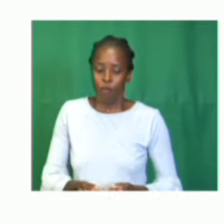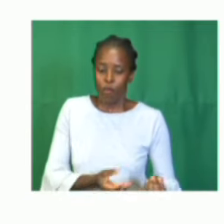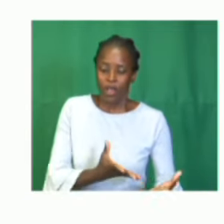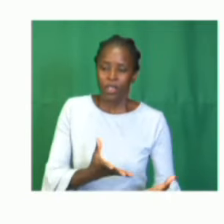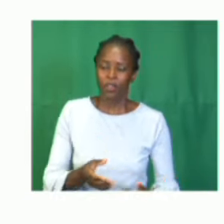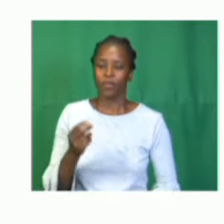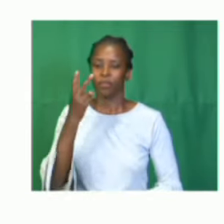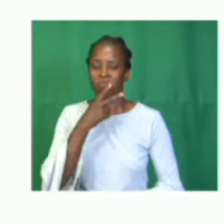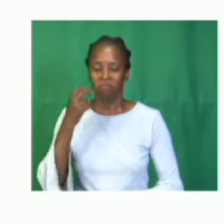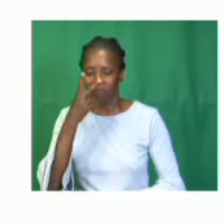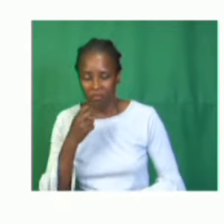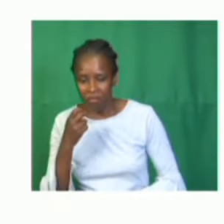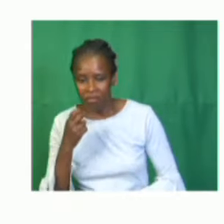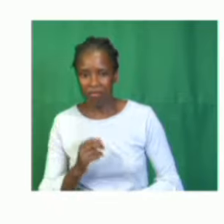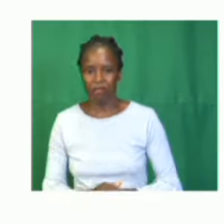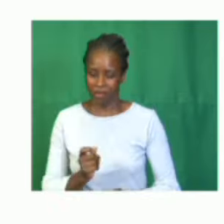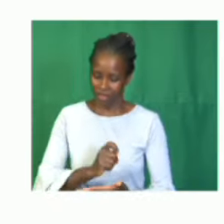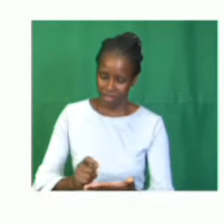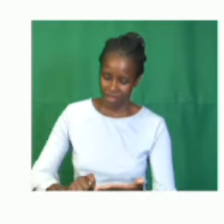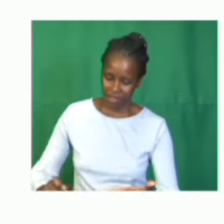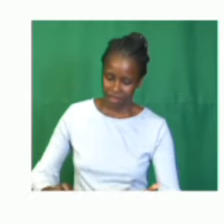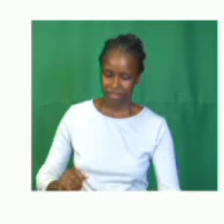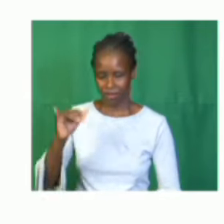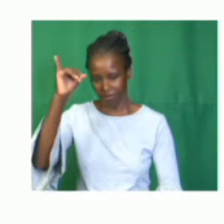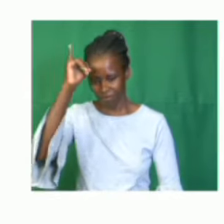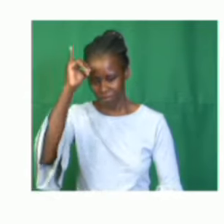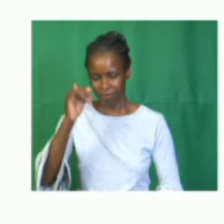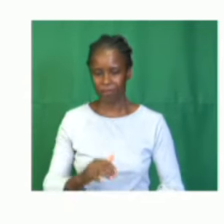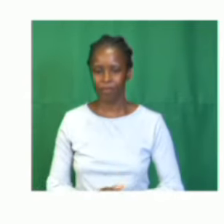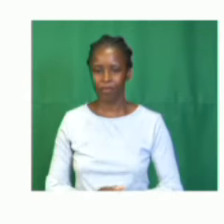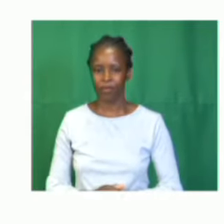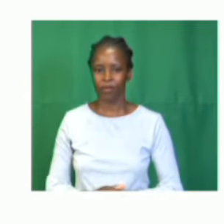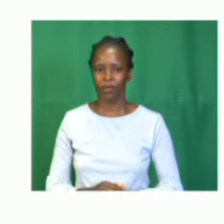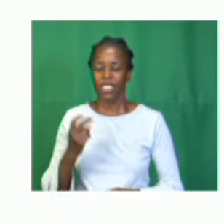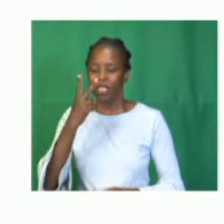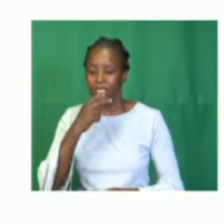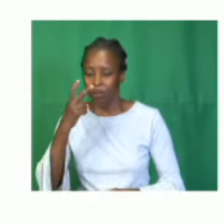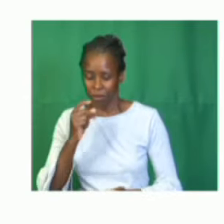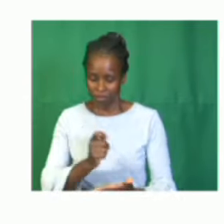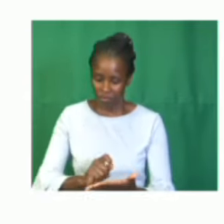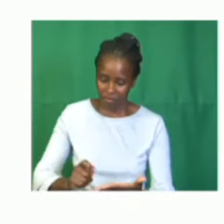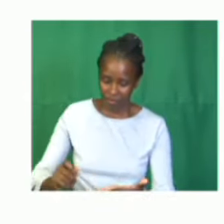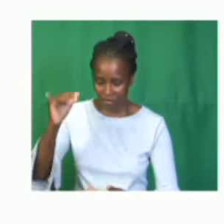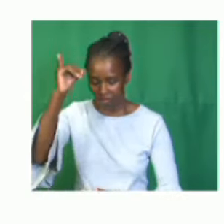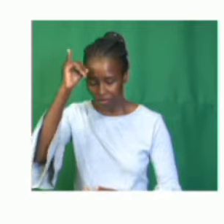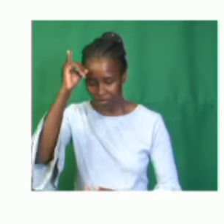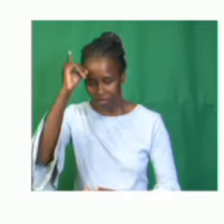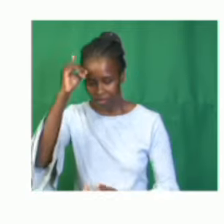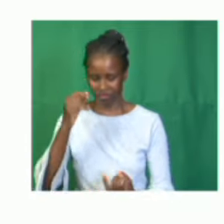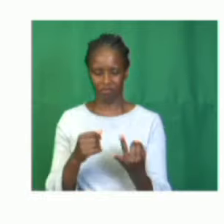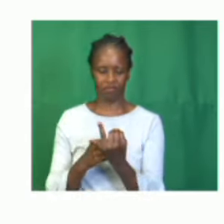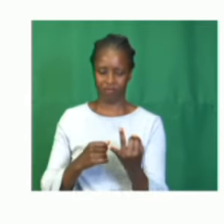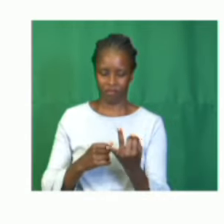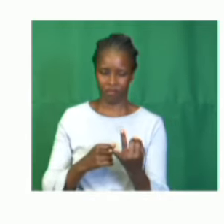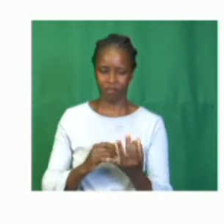the speaking skill and the writing skill. The speaking skill and the writing skill, actually these are